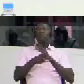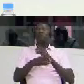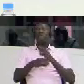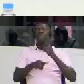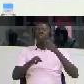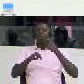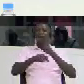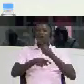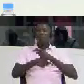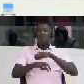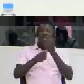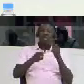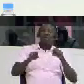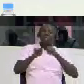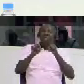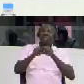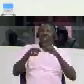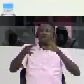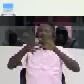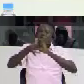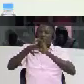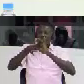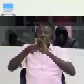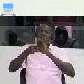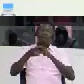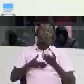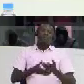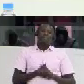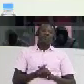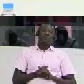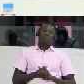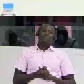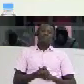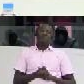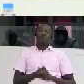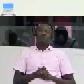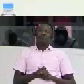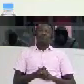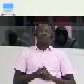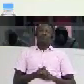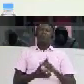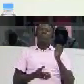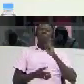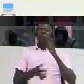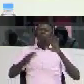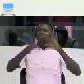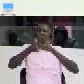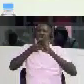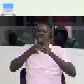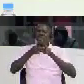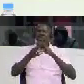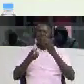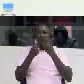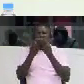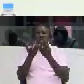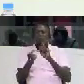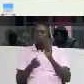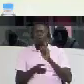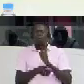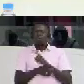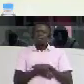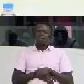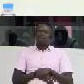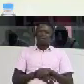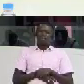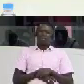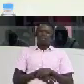of the Confederation. What confederation are you referring to? ban confederation nga wax ni.